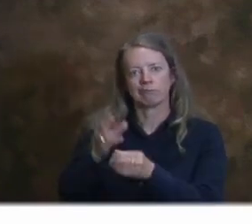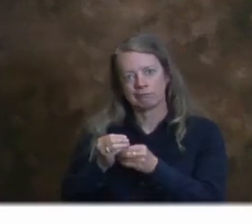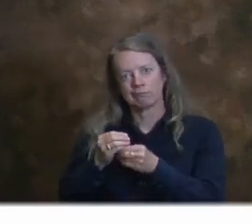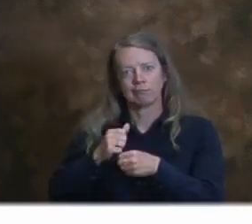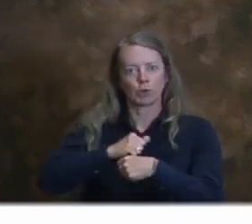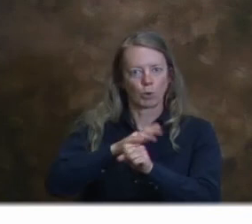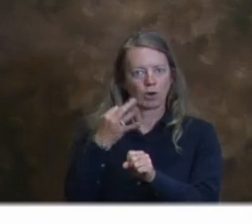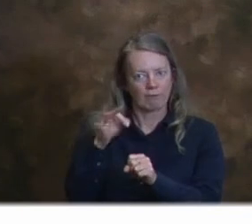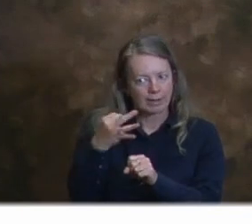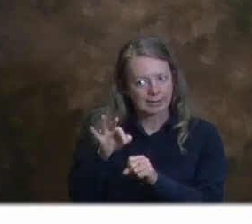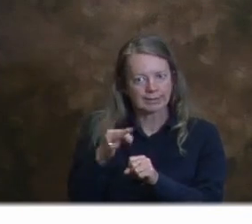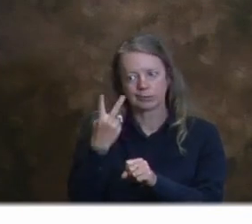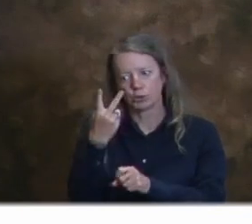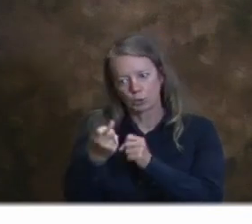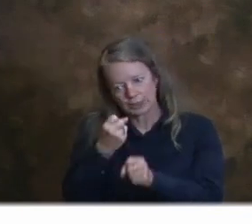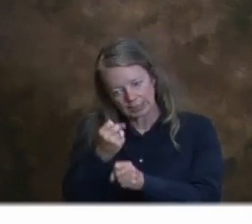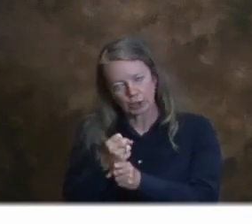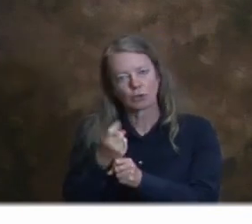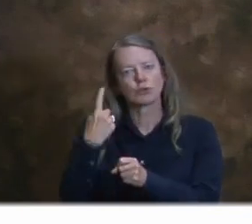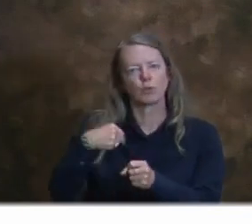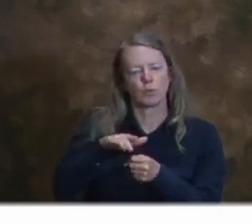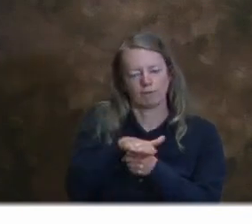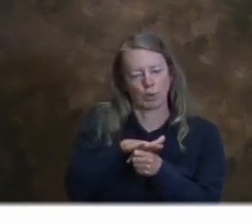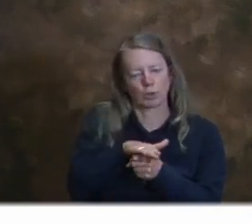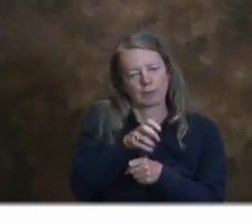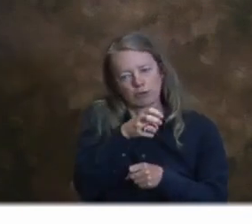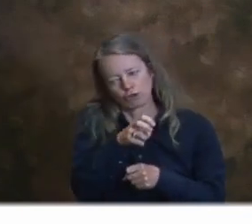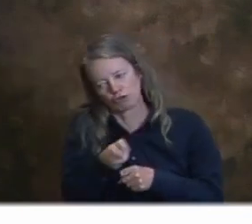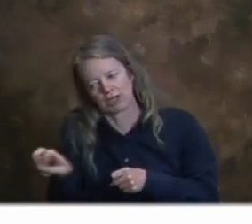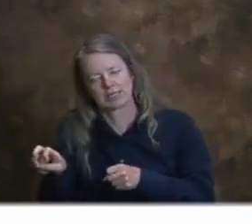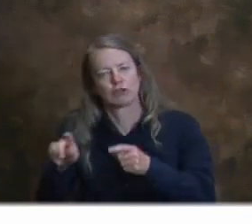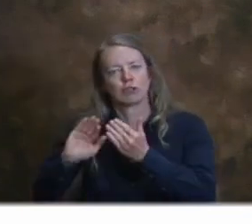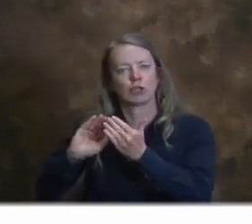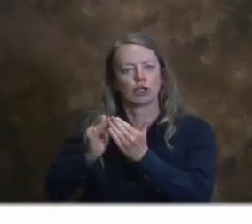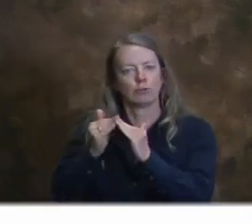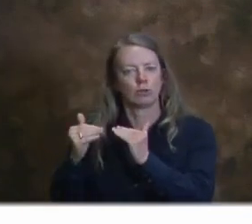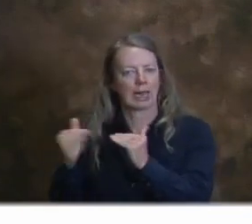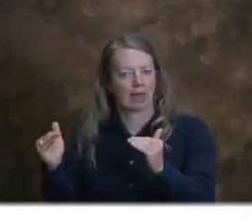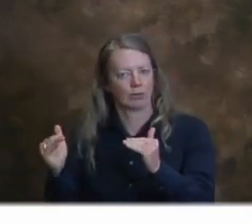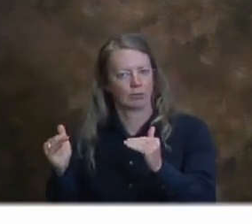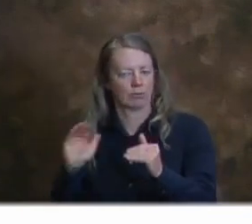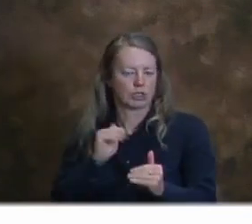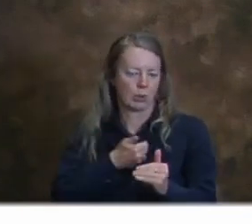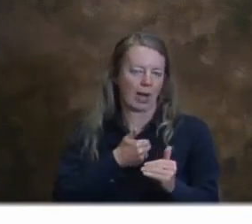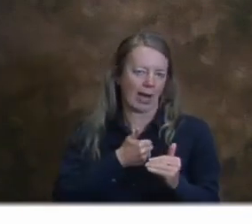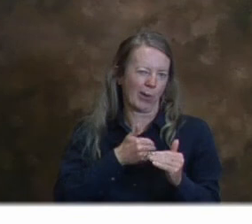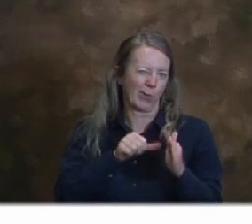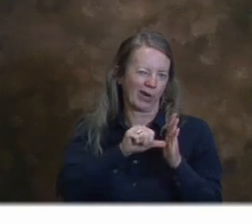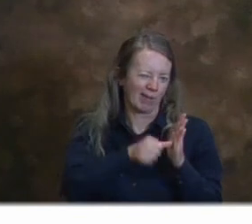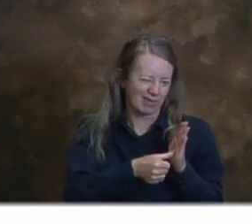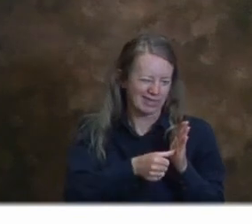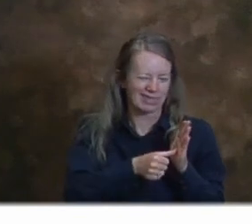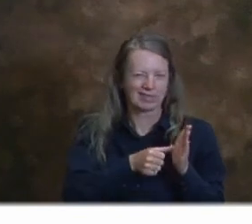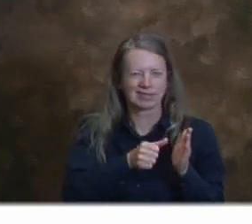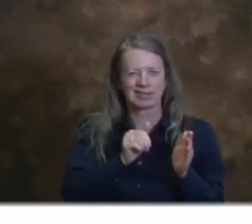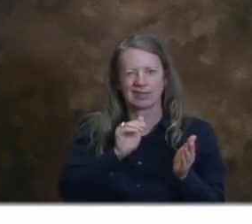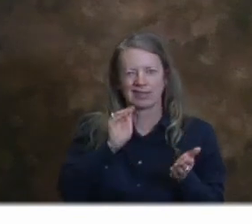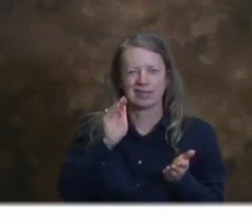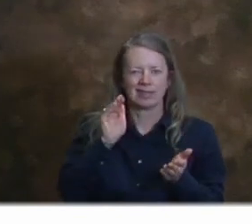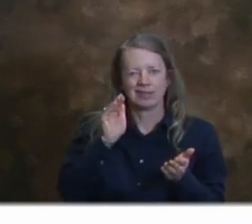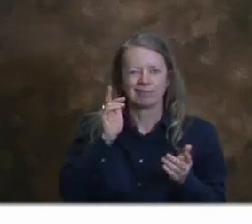heard me say for a few weeks now that our emphasis is going to be around reducing severe illness, hospitalizations, and